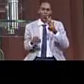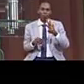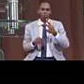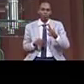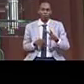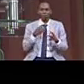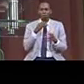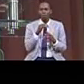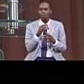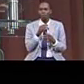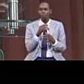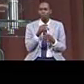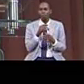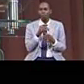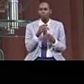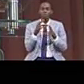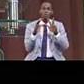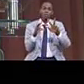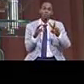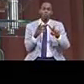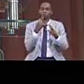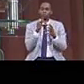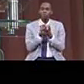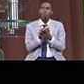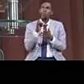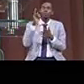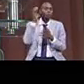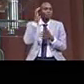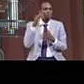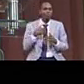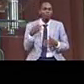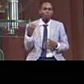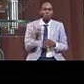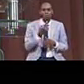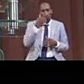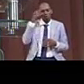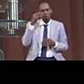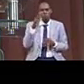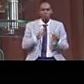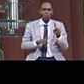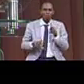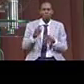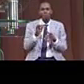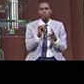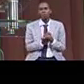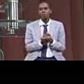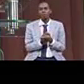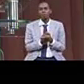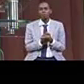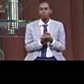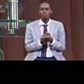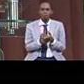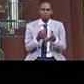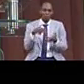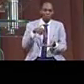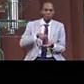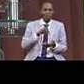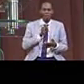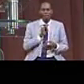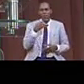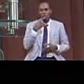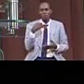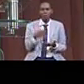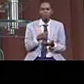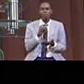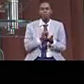me always, but because of the people which stand by, I said it, that they